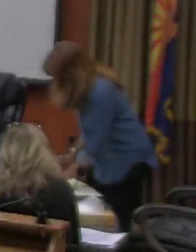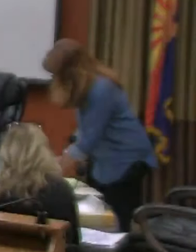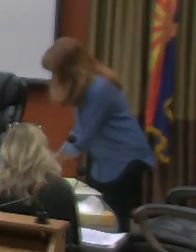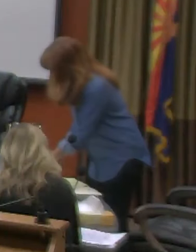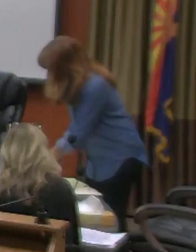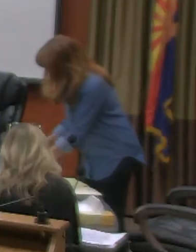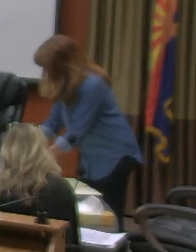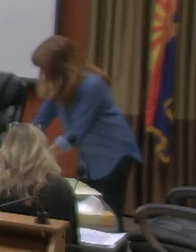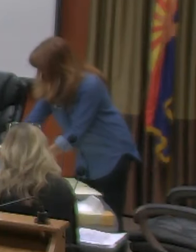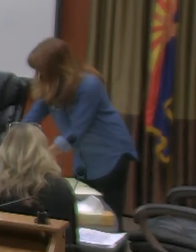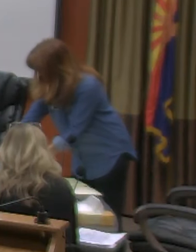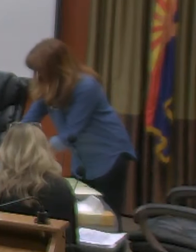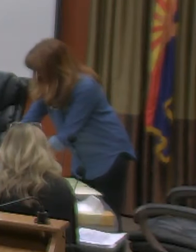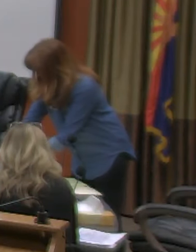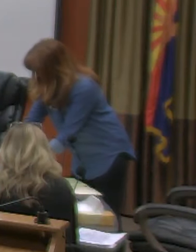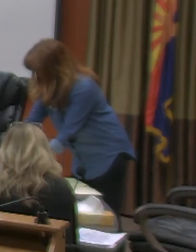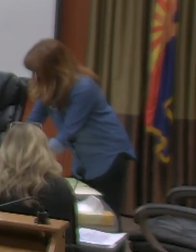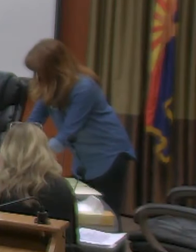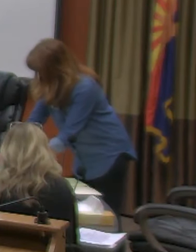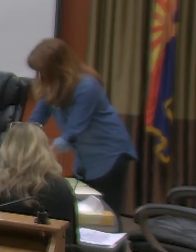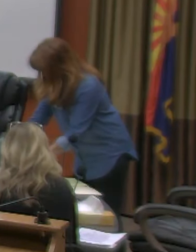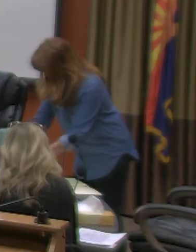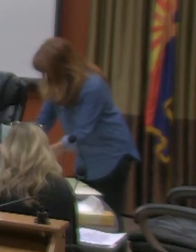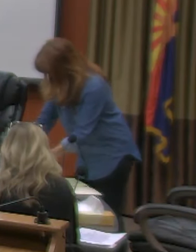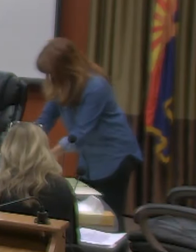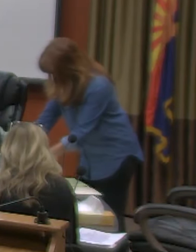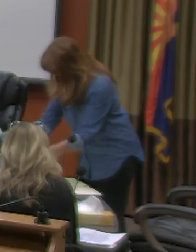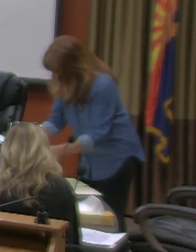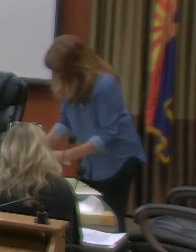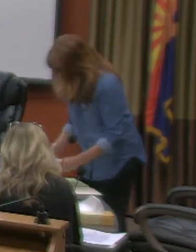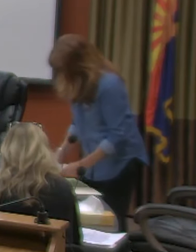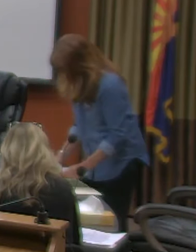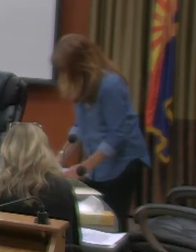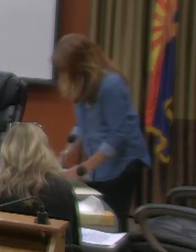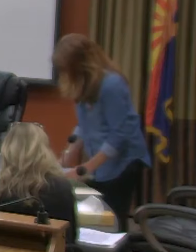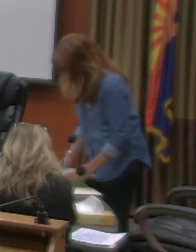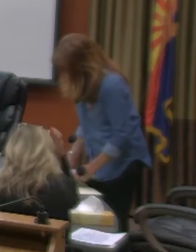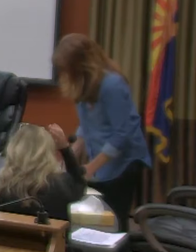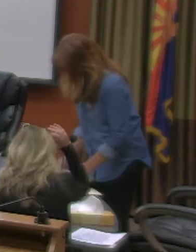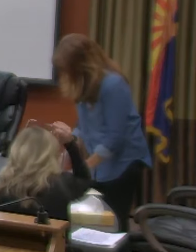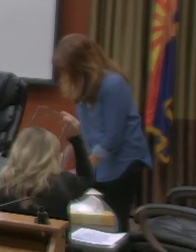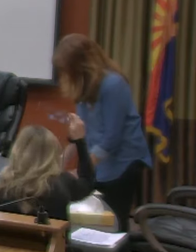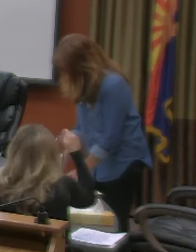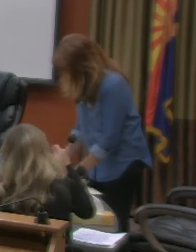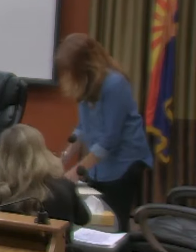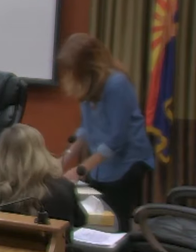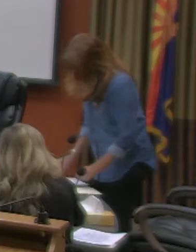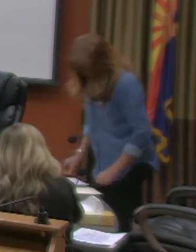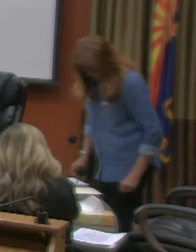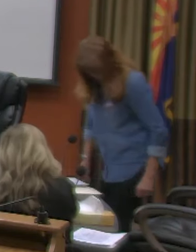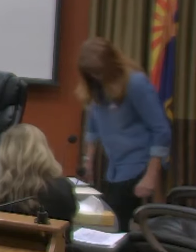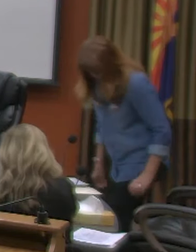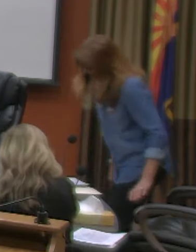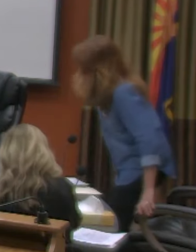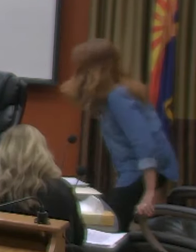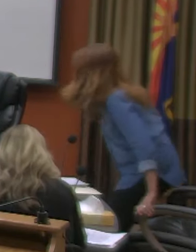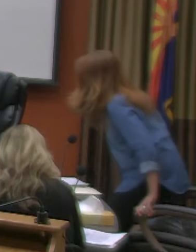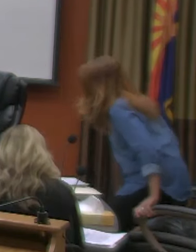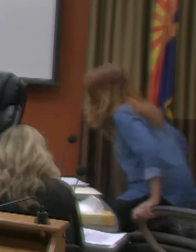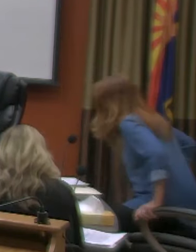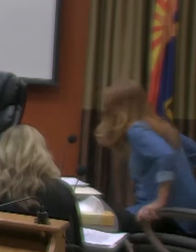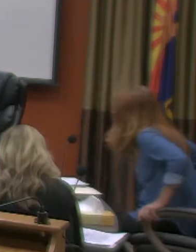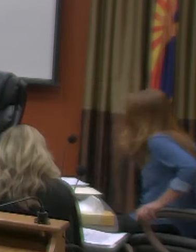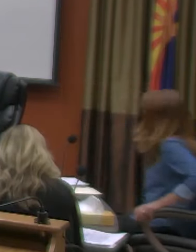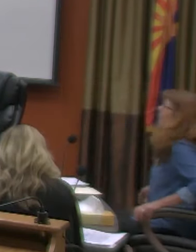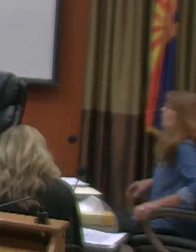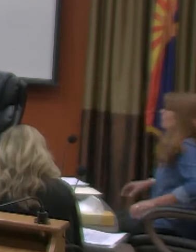order. Today is Tuesday, April 28th, 2020. This is a City Council voting meeting. I think we have a